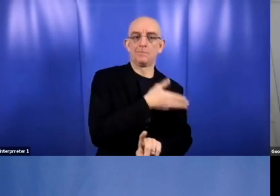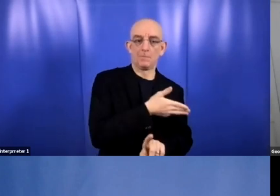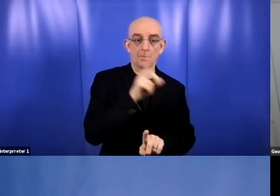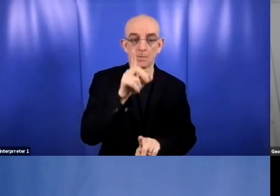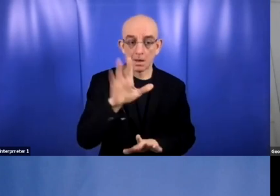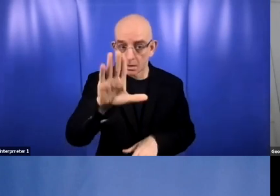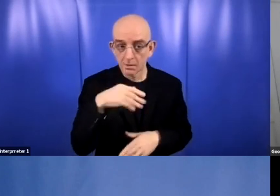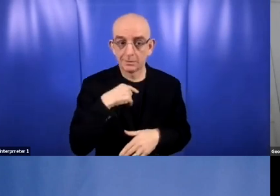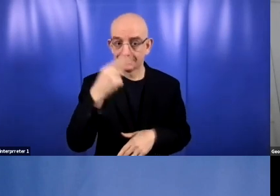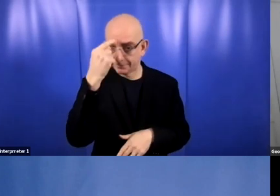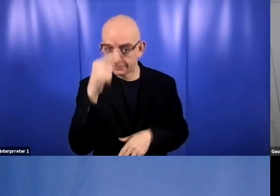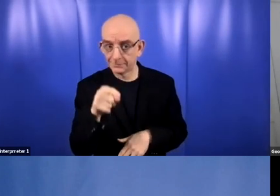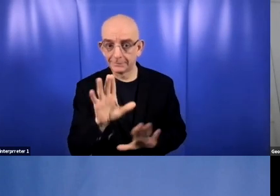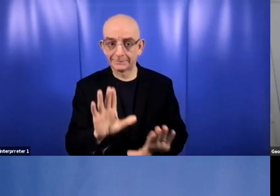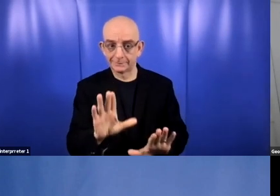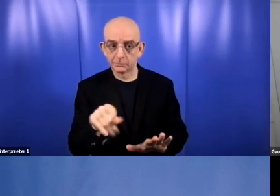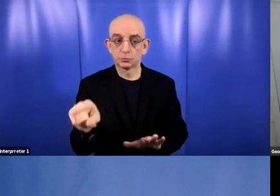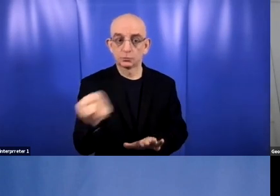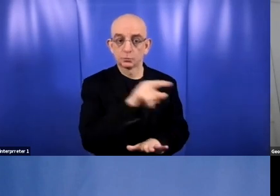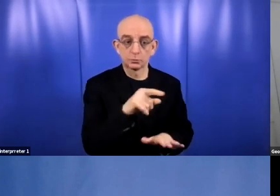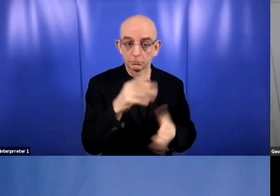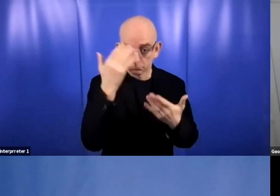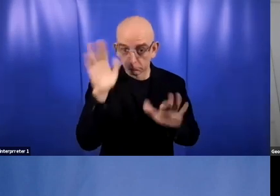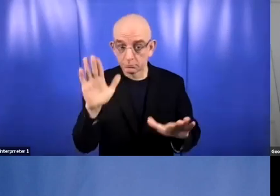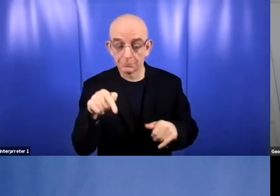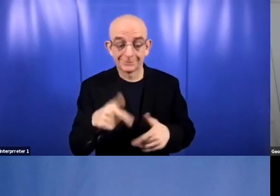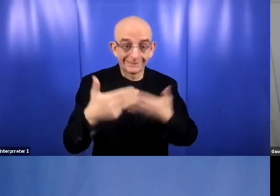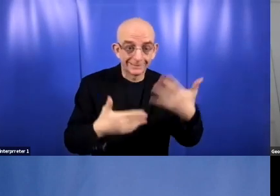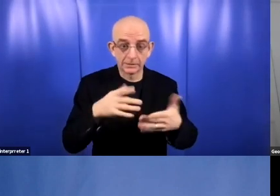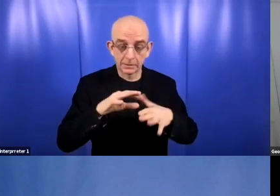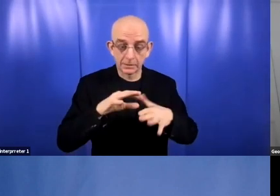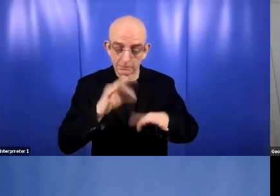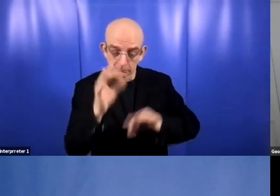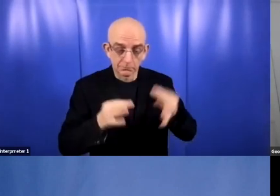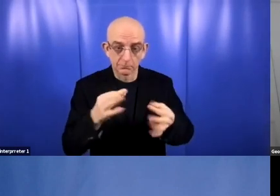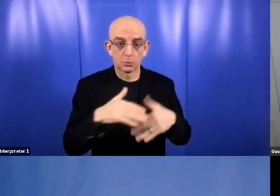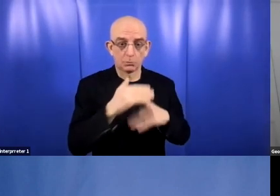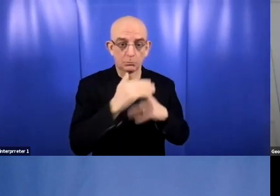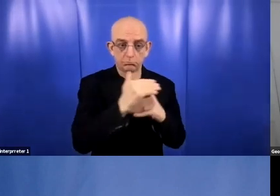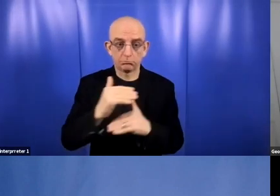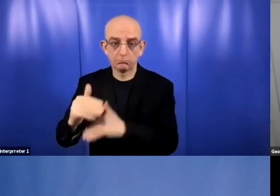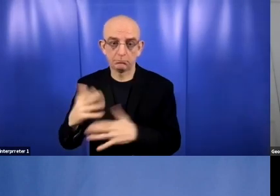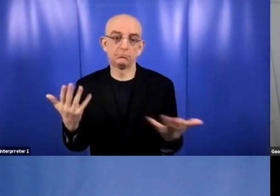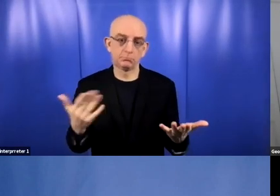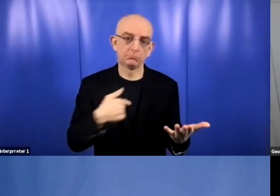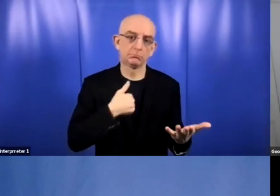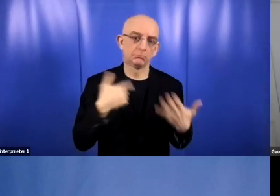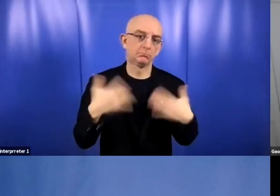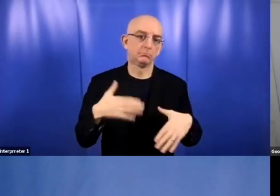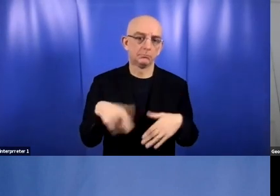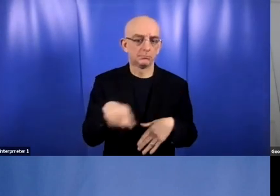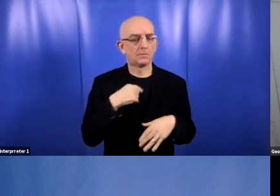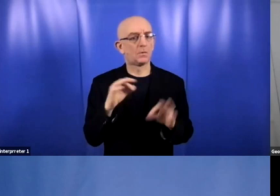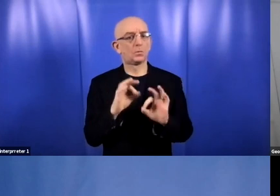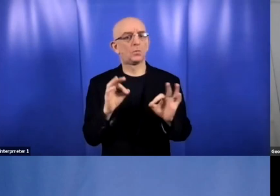really, really important. We need interdisciplinary understanding of these data sets. So one of the things we would really